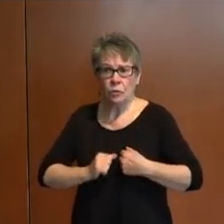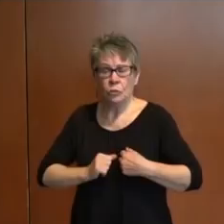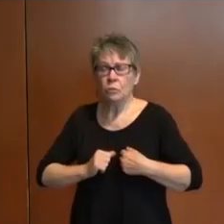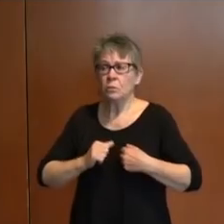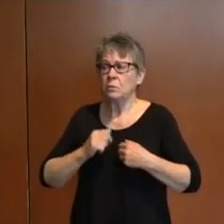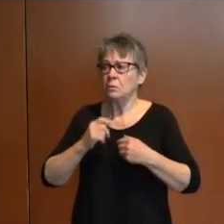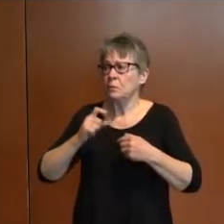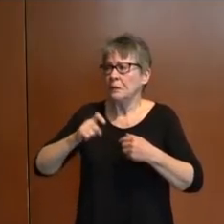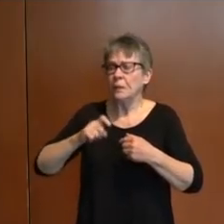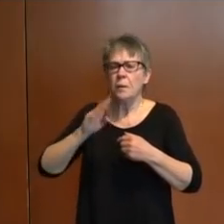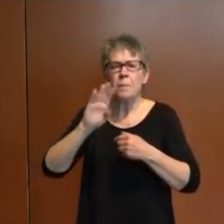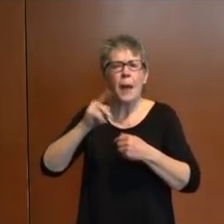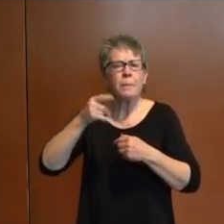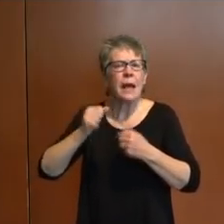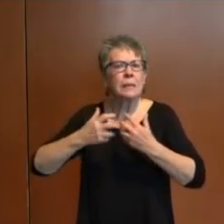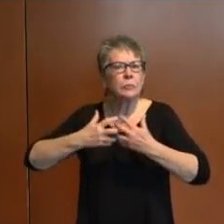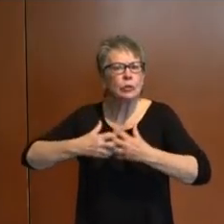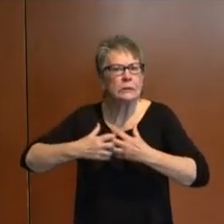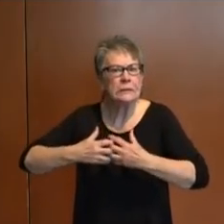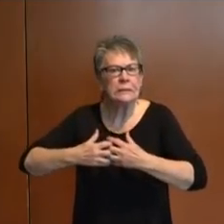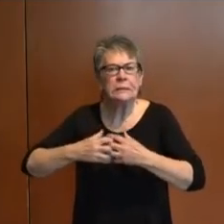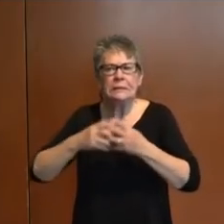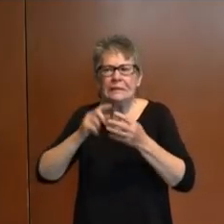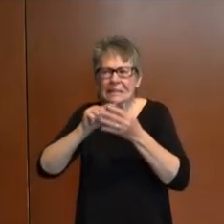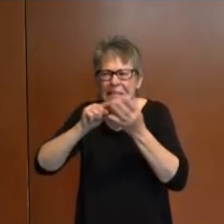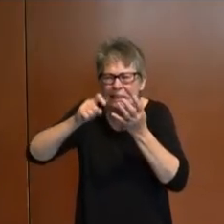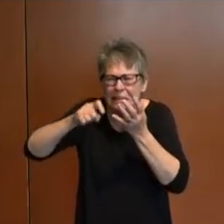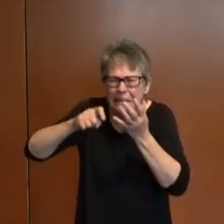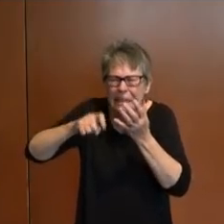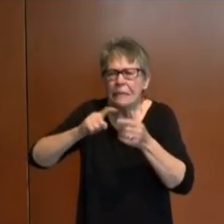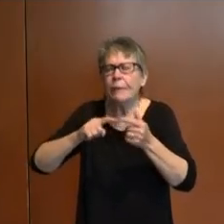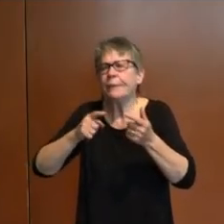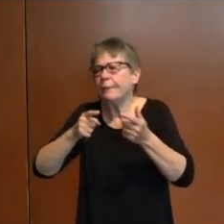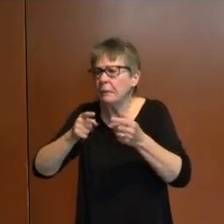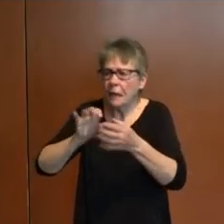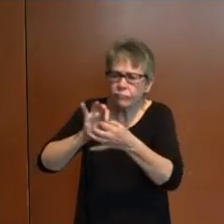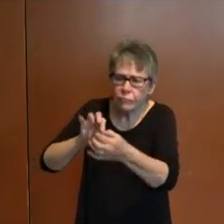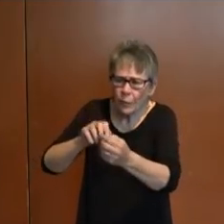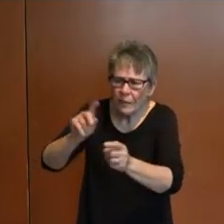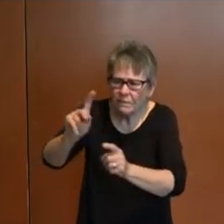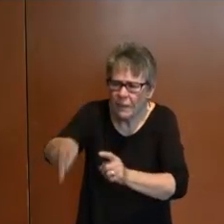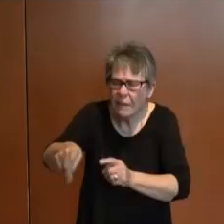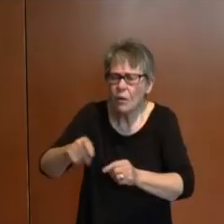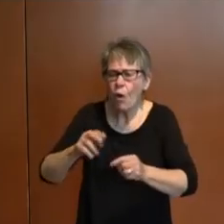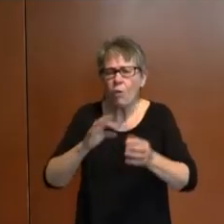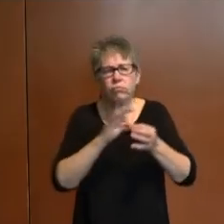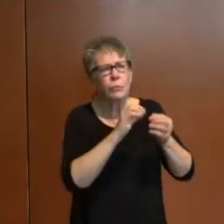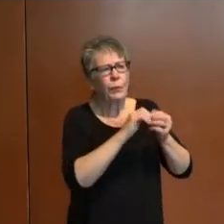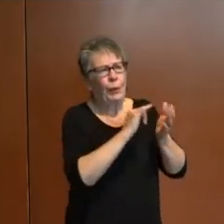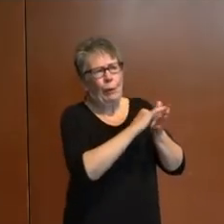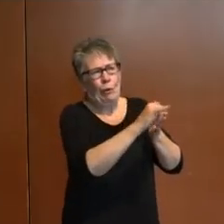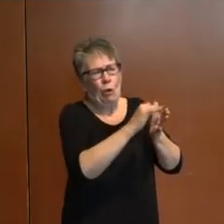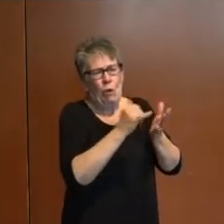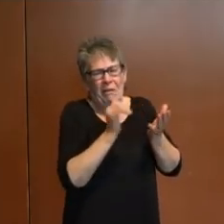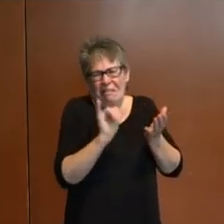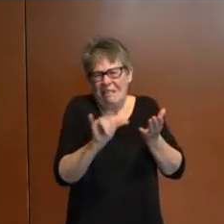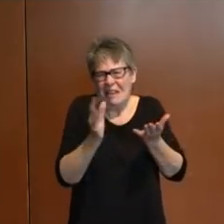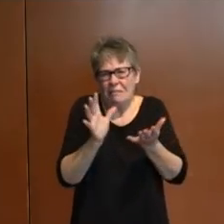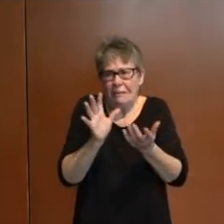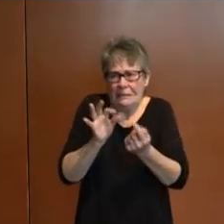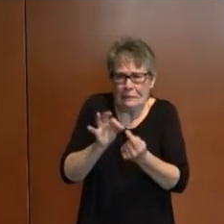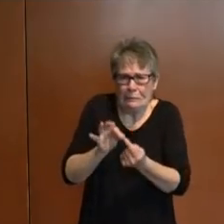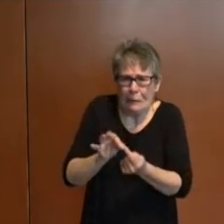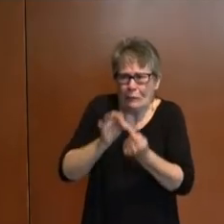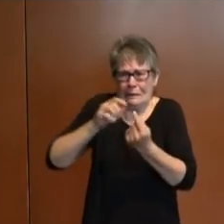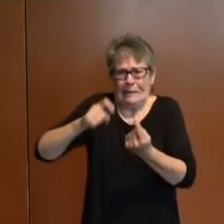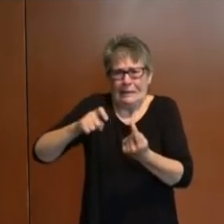save. It's a life-saving, it's called ECMO, it's a life-saving modality. We do have capacity in the state. I doubt